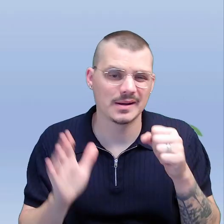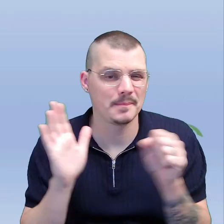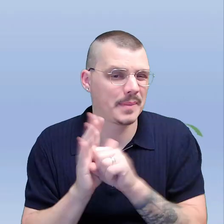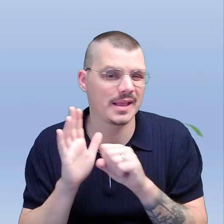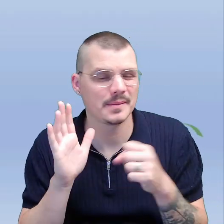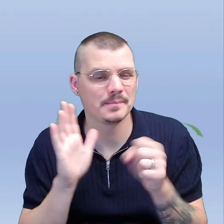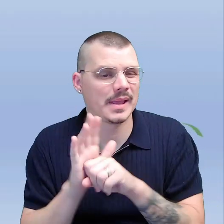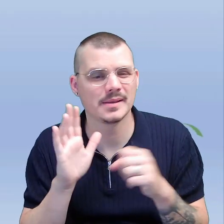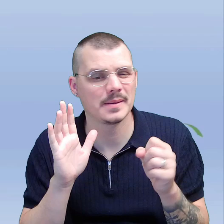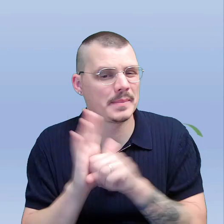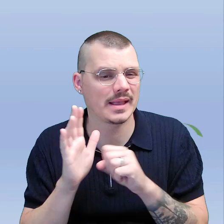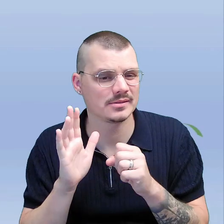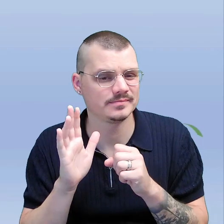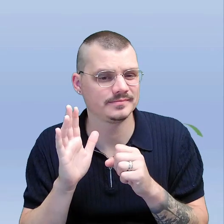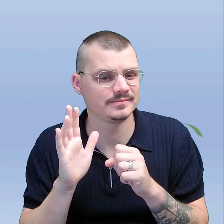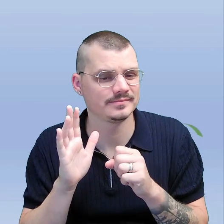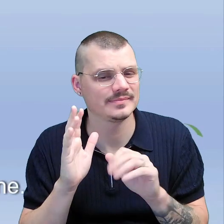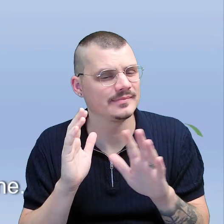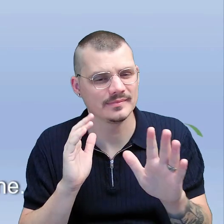Headbanging.